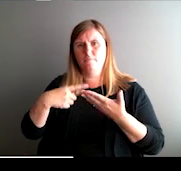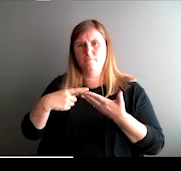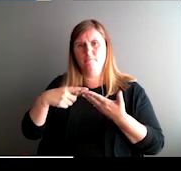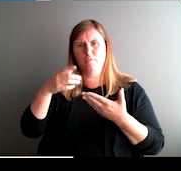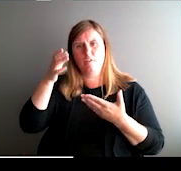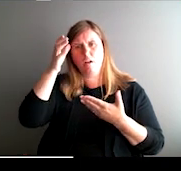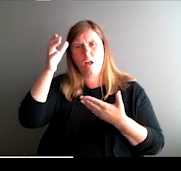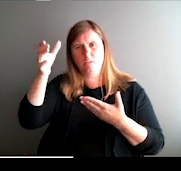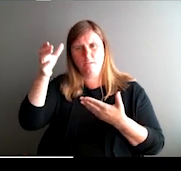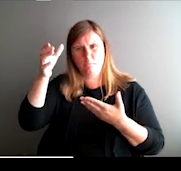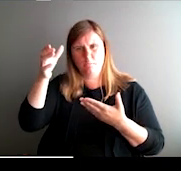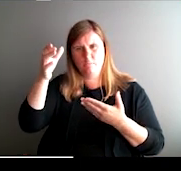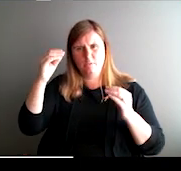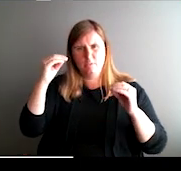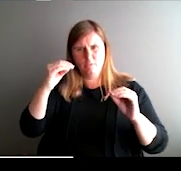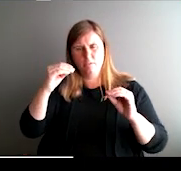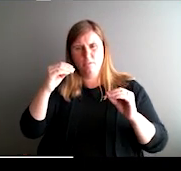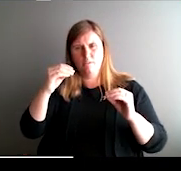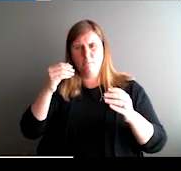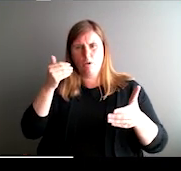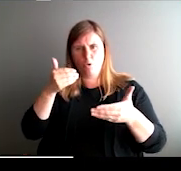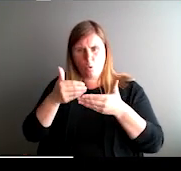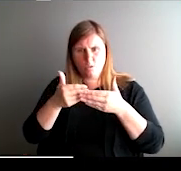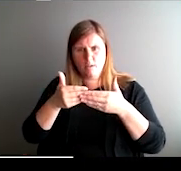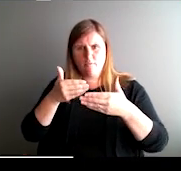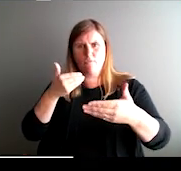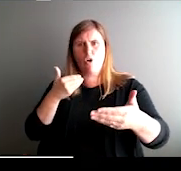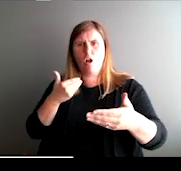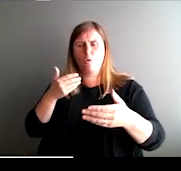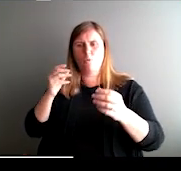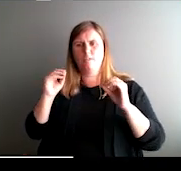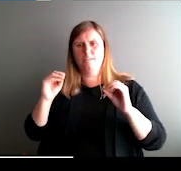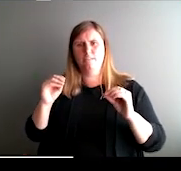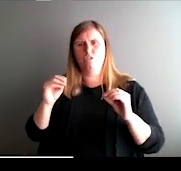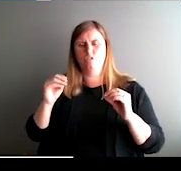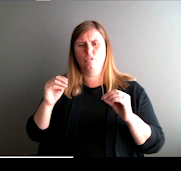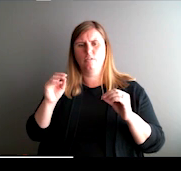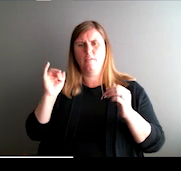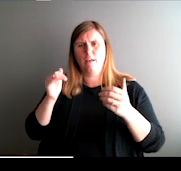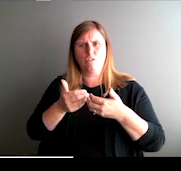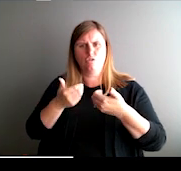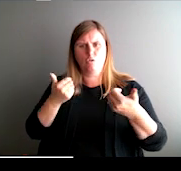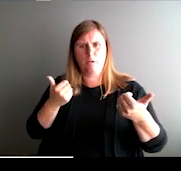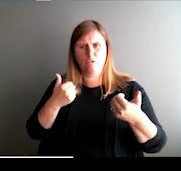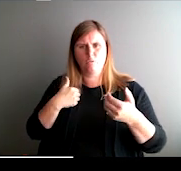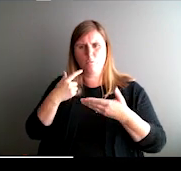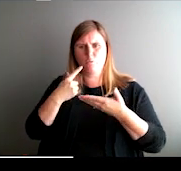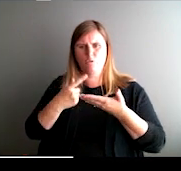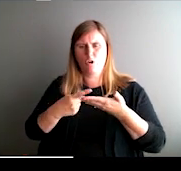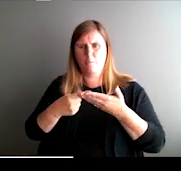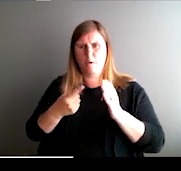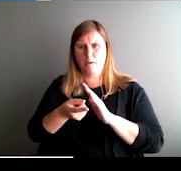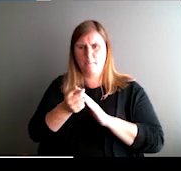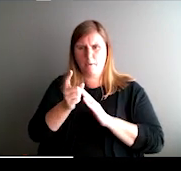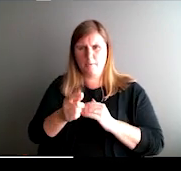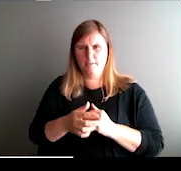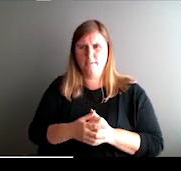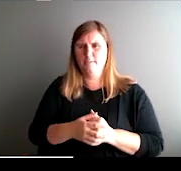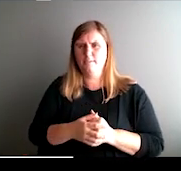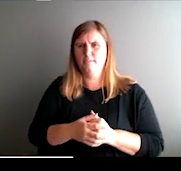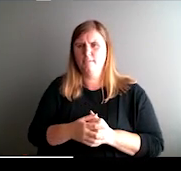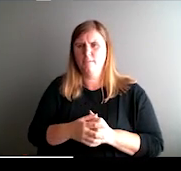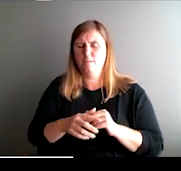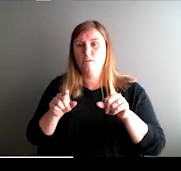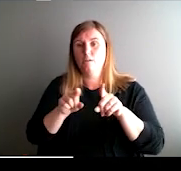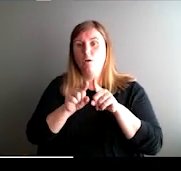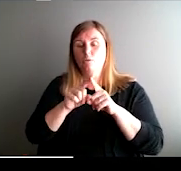So by lots of close in and far out examples, you can teach that discrimination, which we're going to talk about here in a moment. You're also going to check